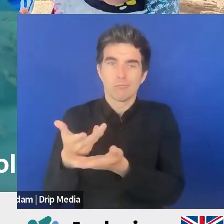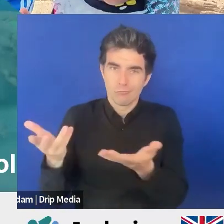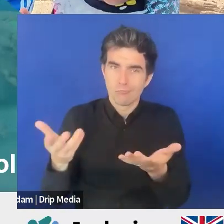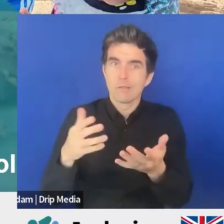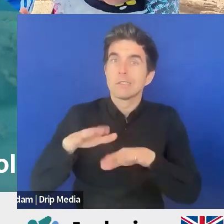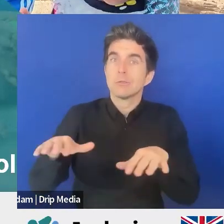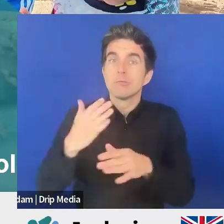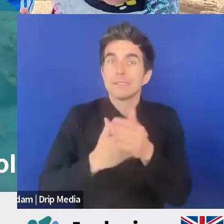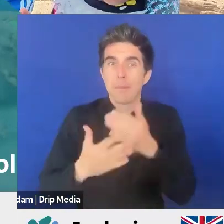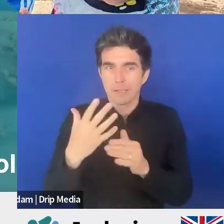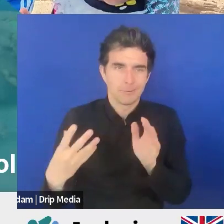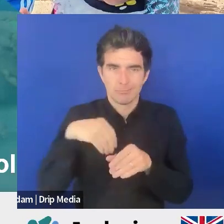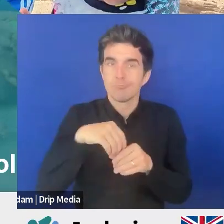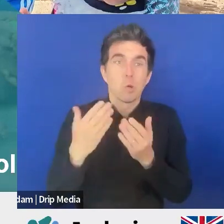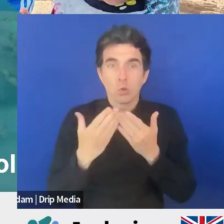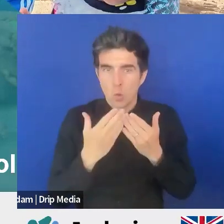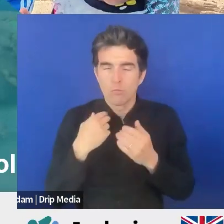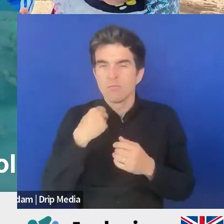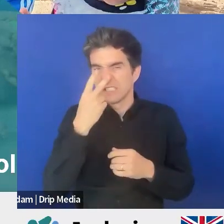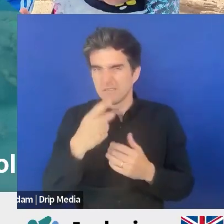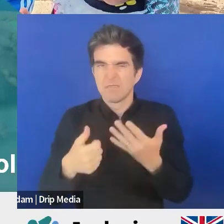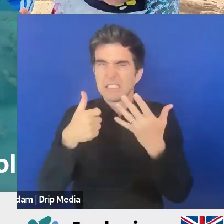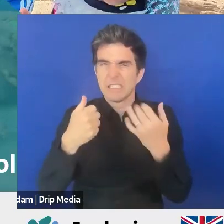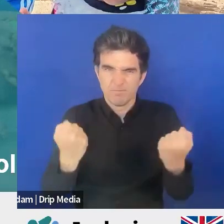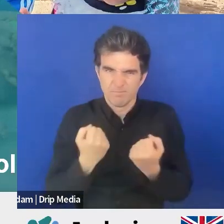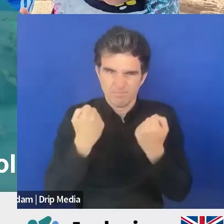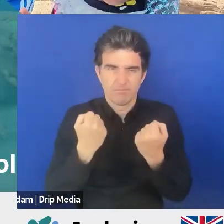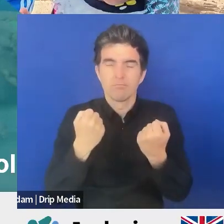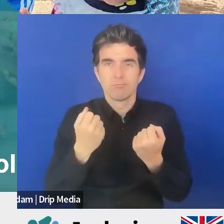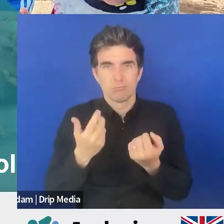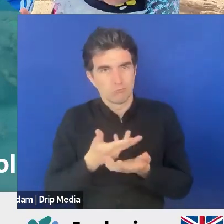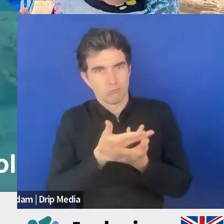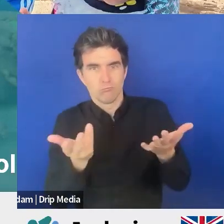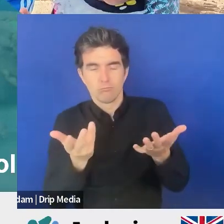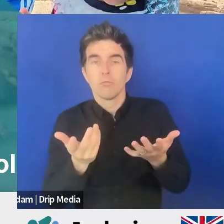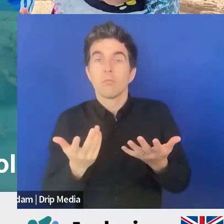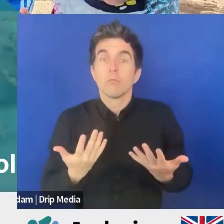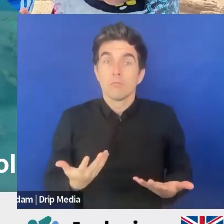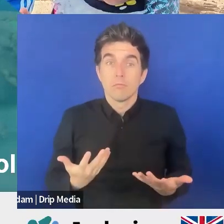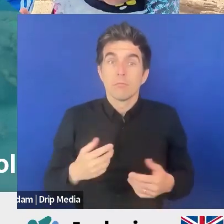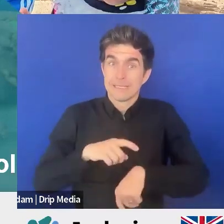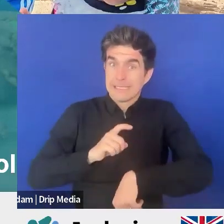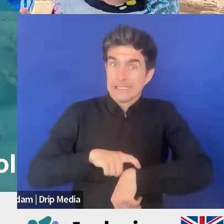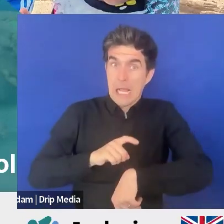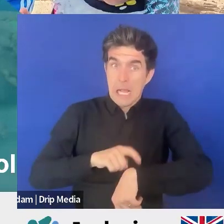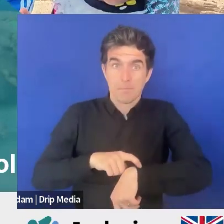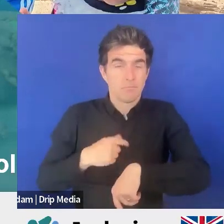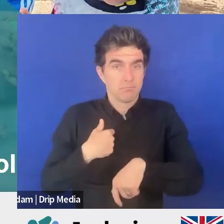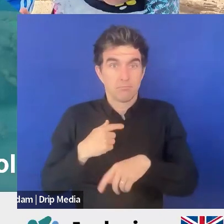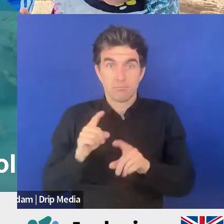of time constraints, we're not going to go into all 6 in detail. What we will do is we will focus on 3